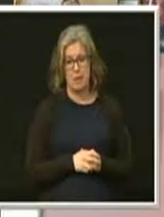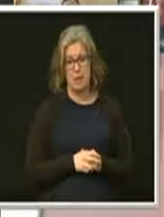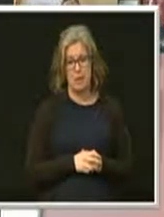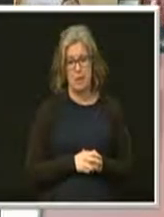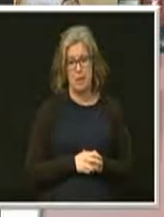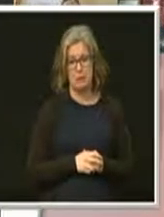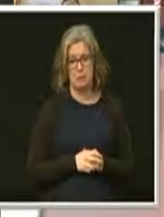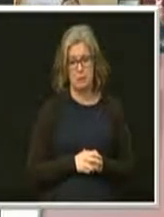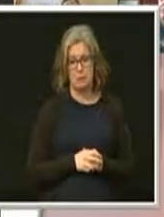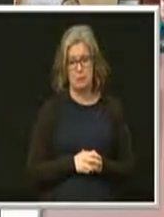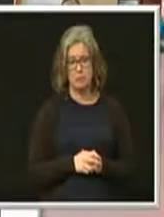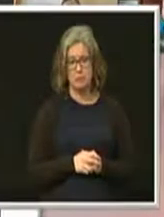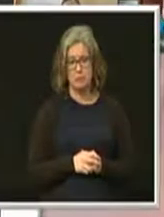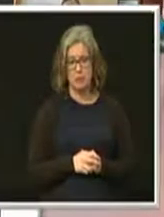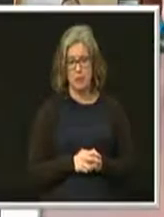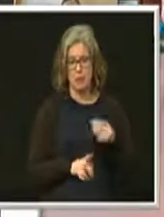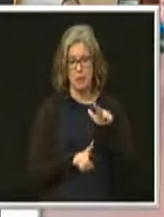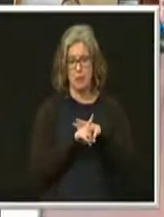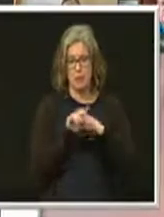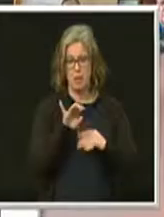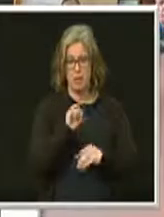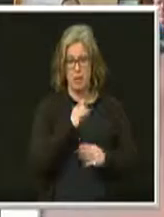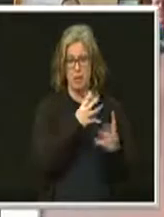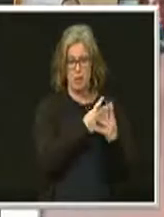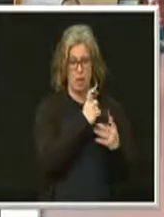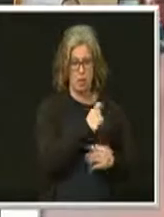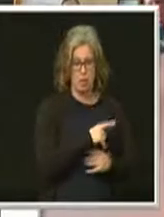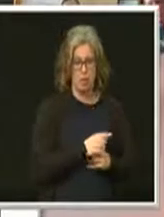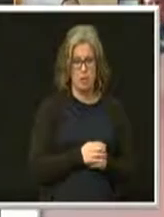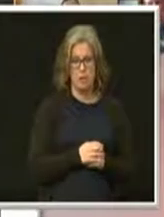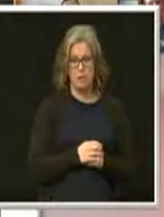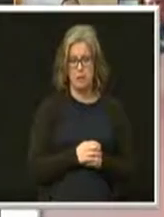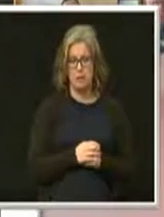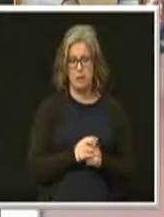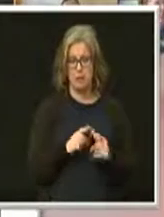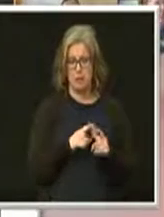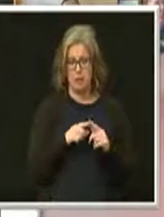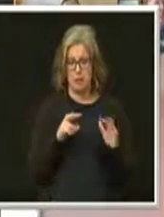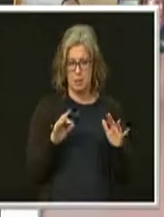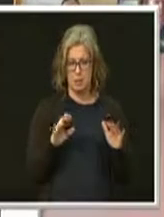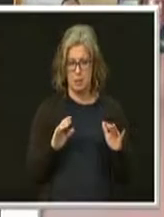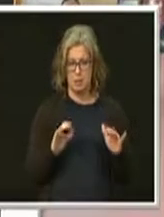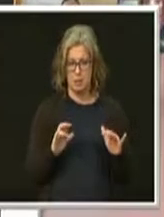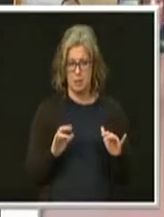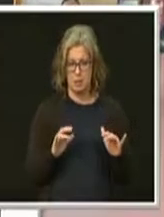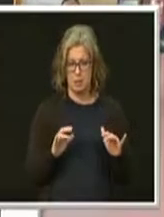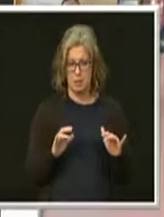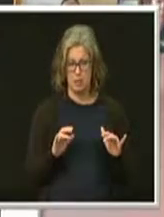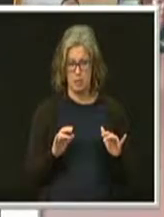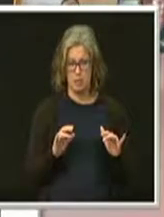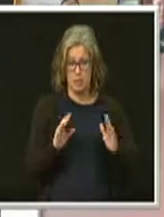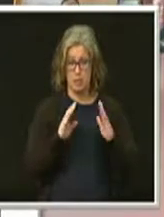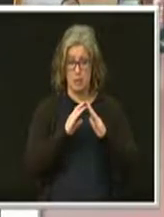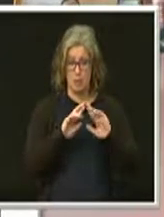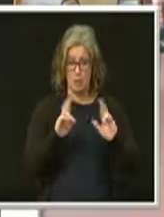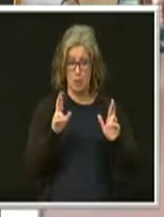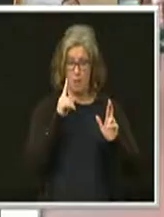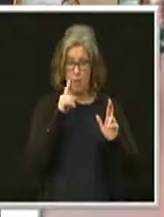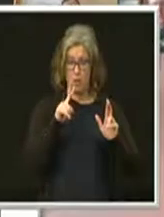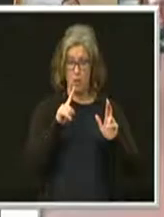Let's see, pop-up sites, jail questions, and then is the city preparing for